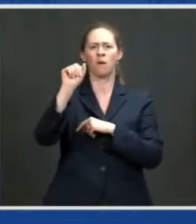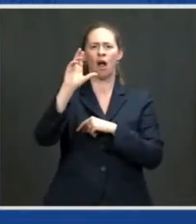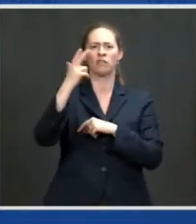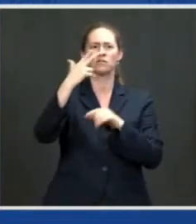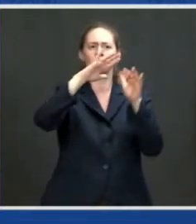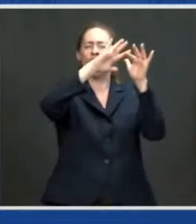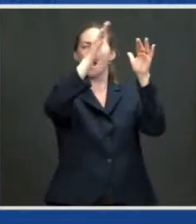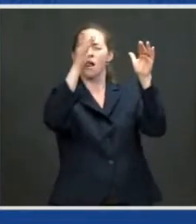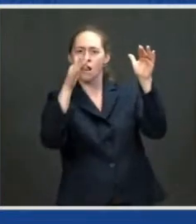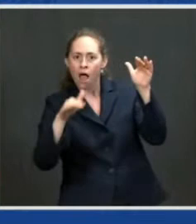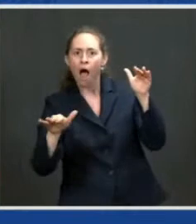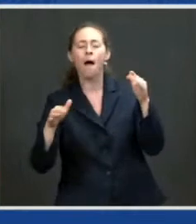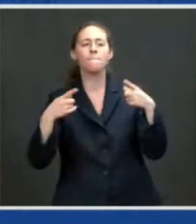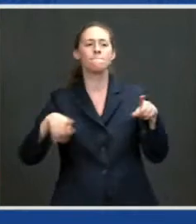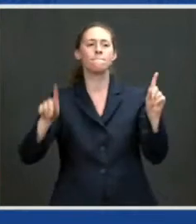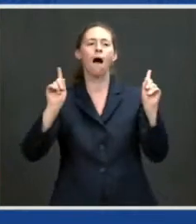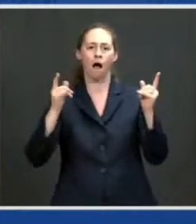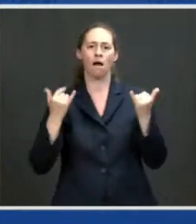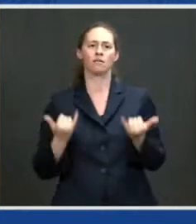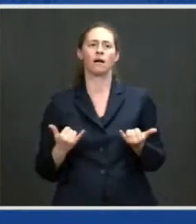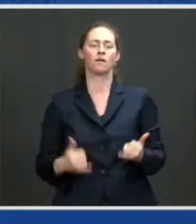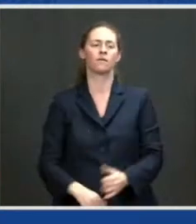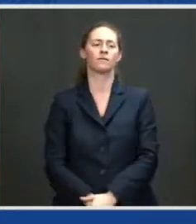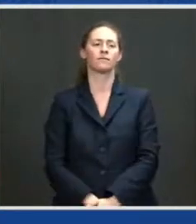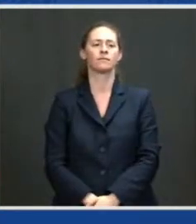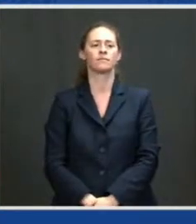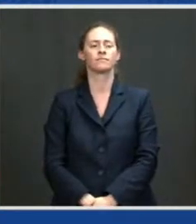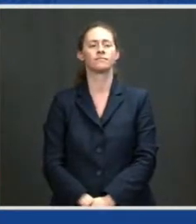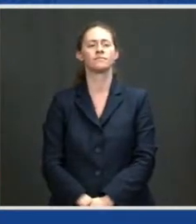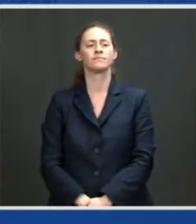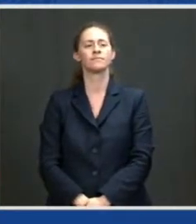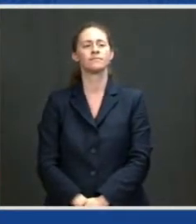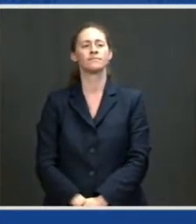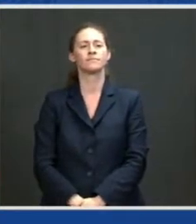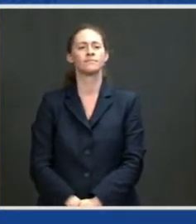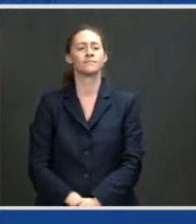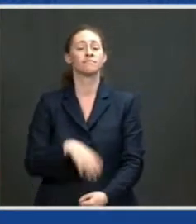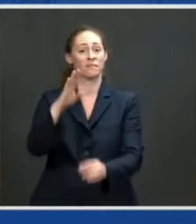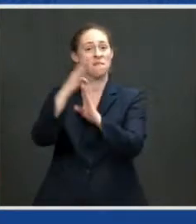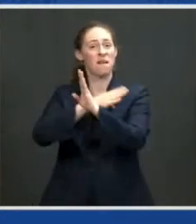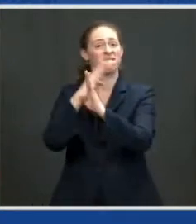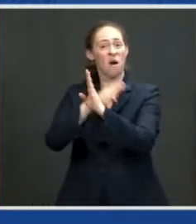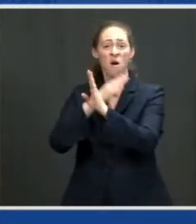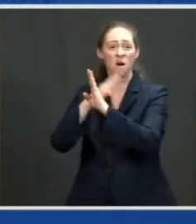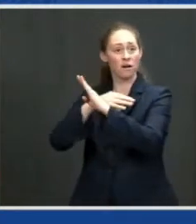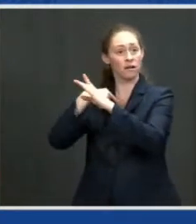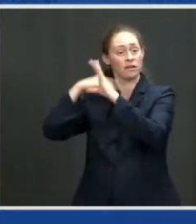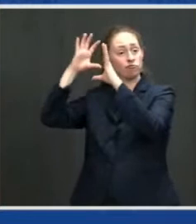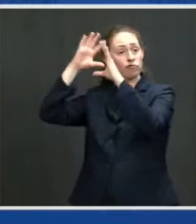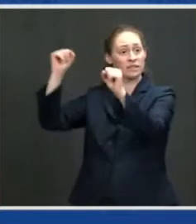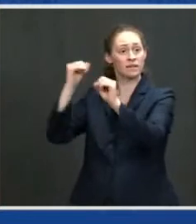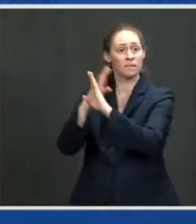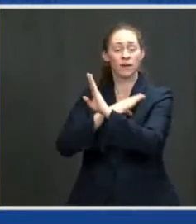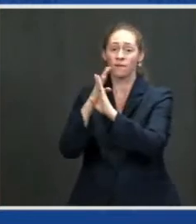struck. Before I took office, almost 24 million Americans